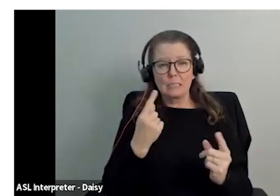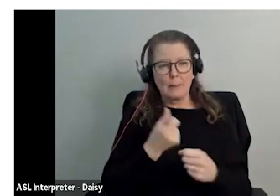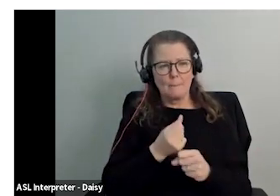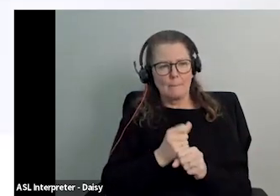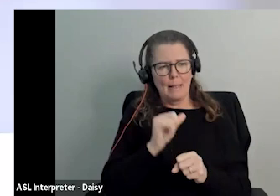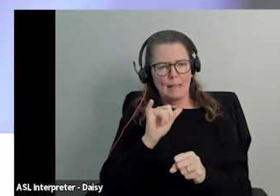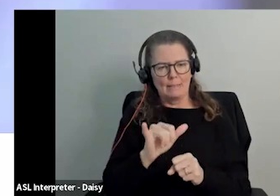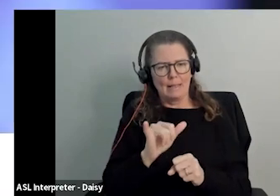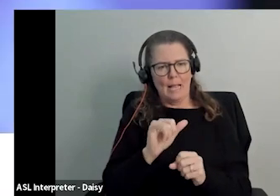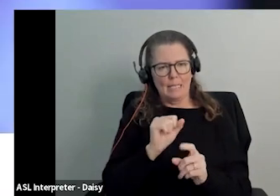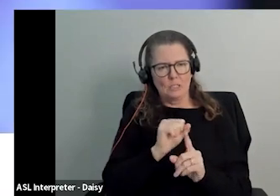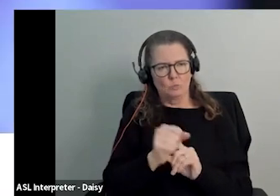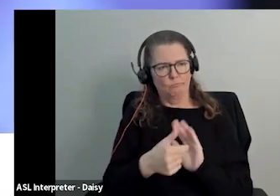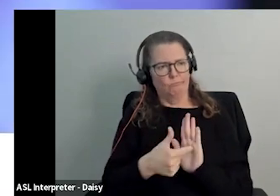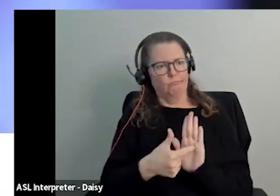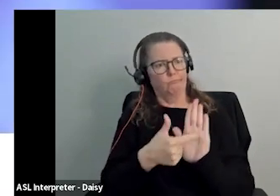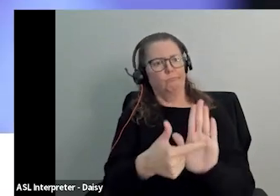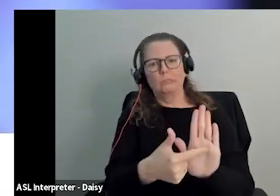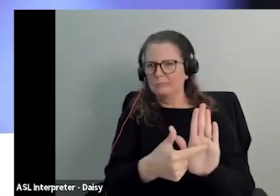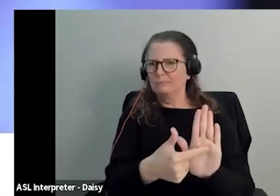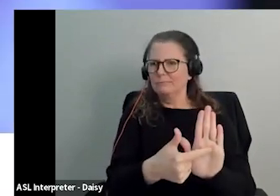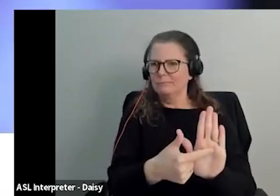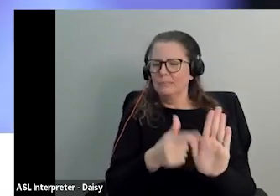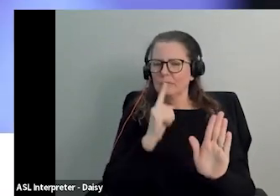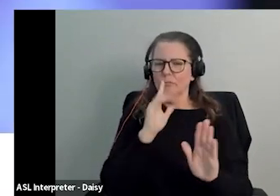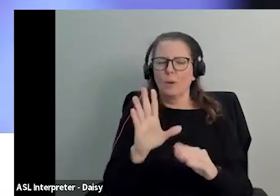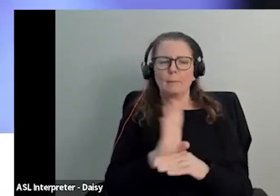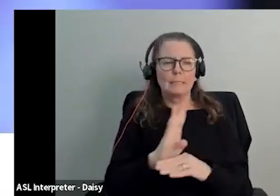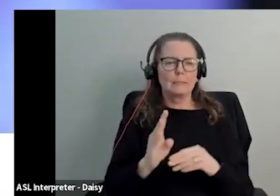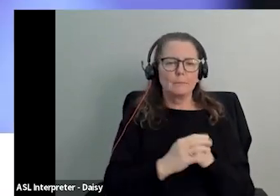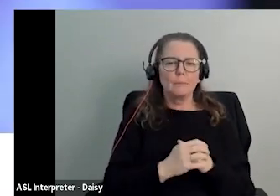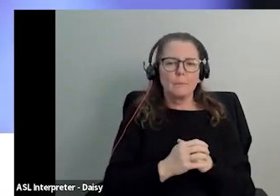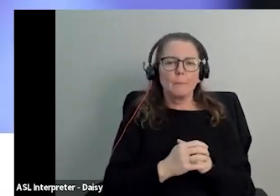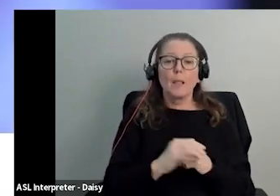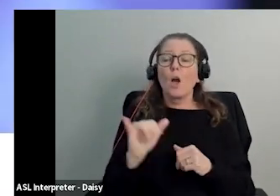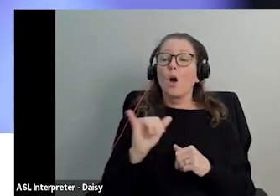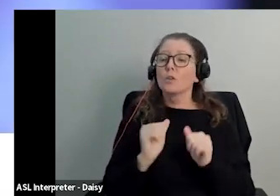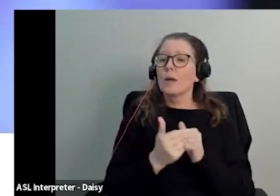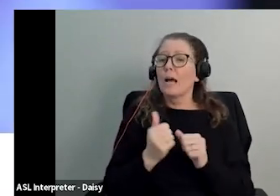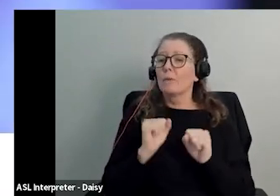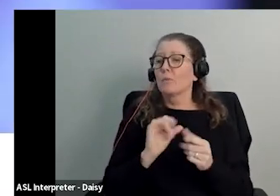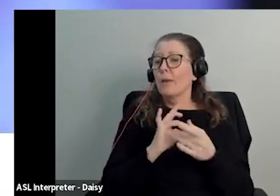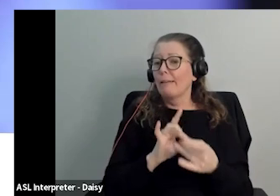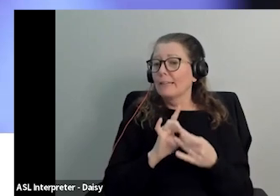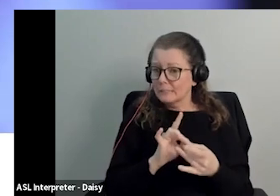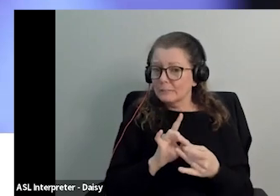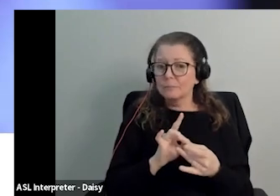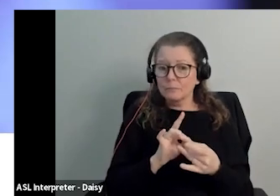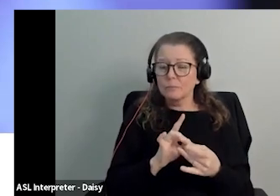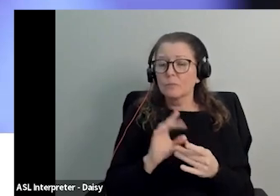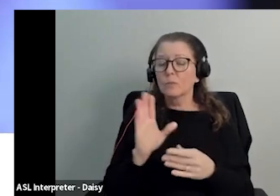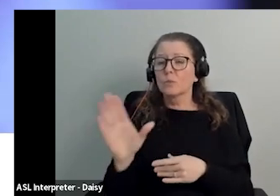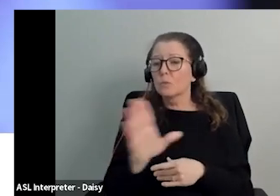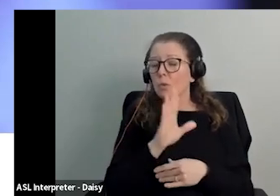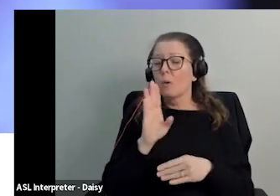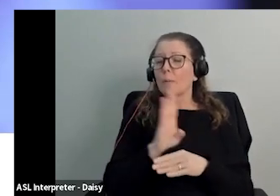stakeholders. Also, it's important, I mentioned relatability of disabilities. And I think it's important that your stakeholders